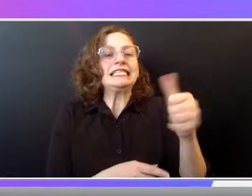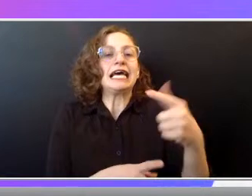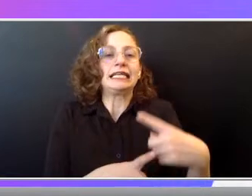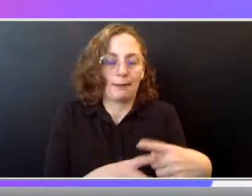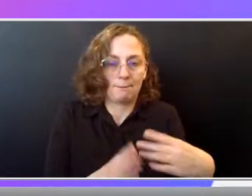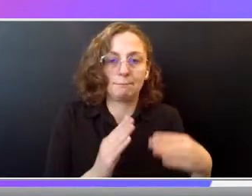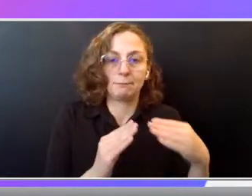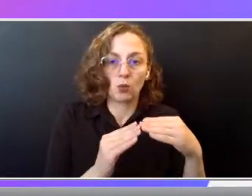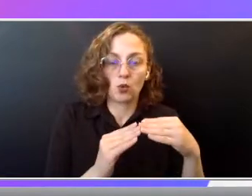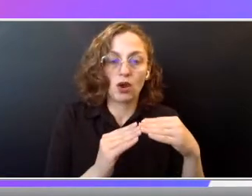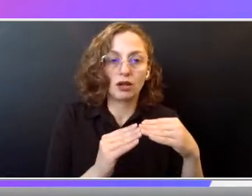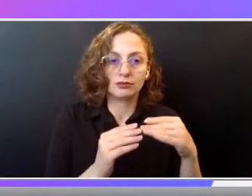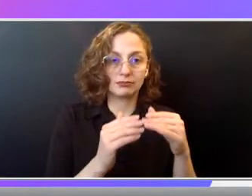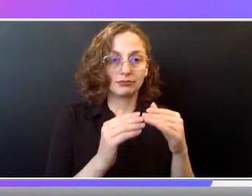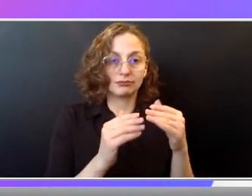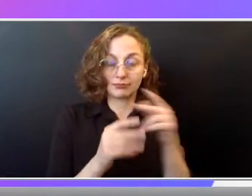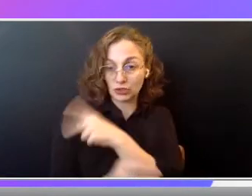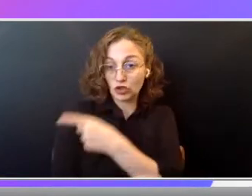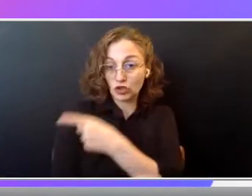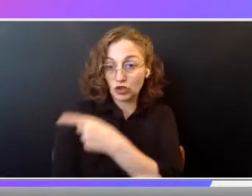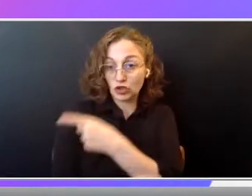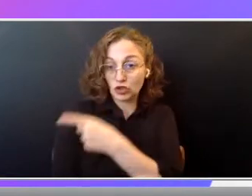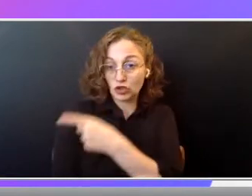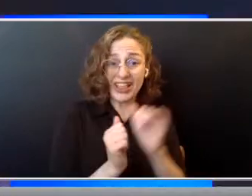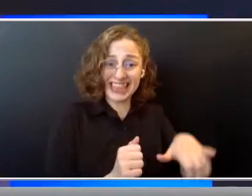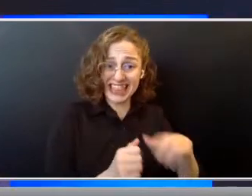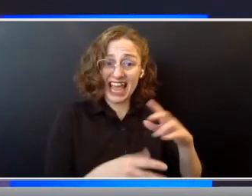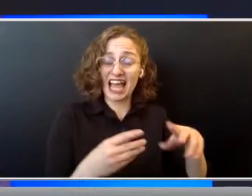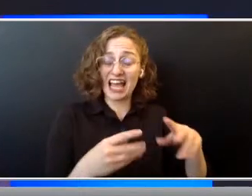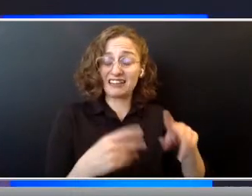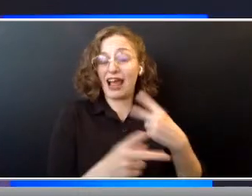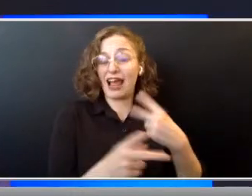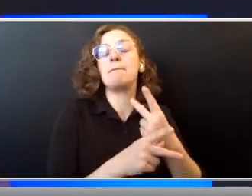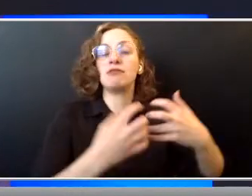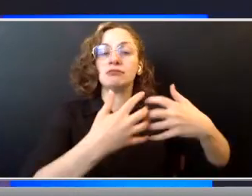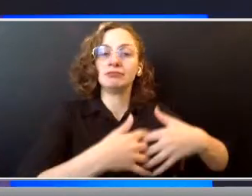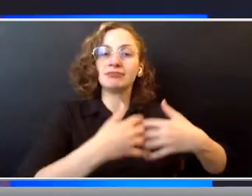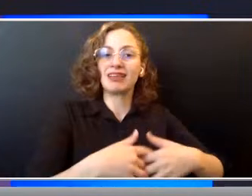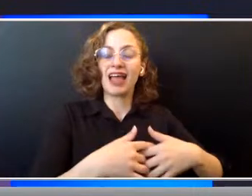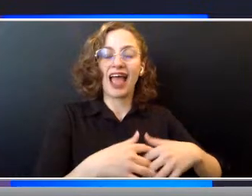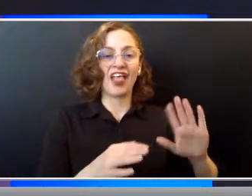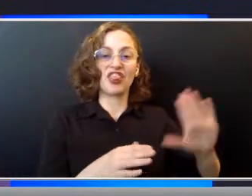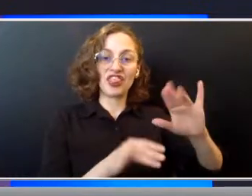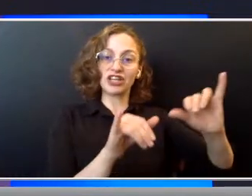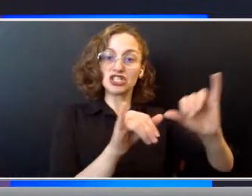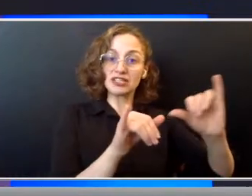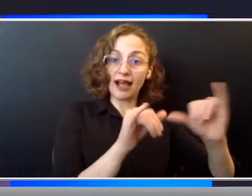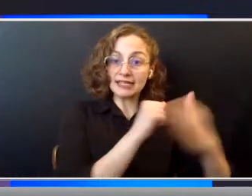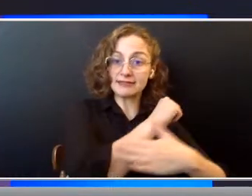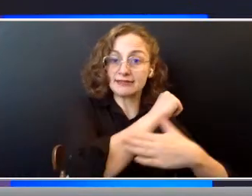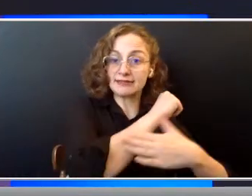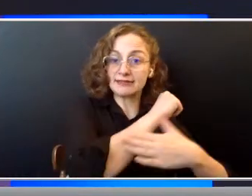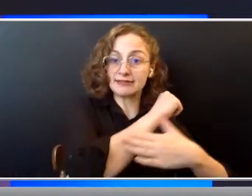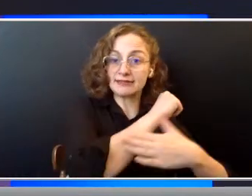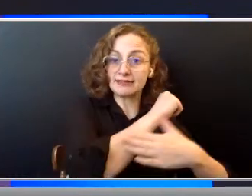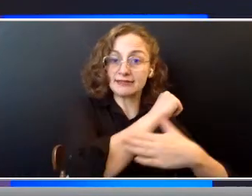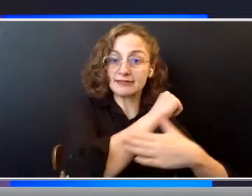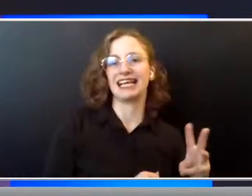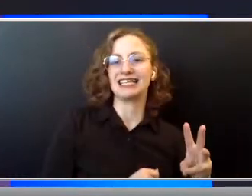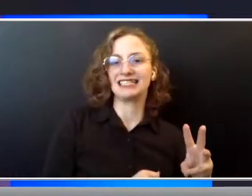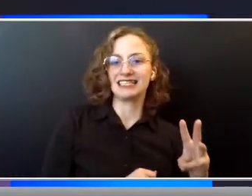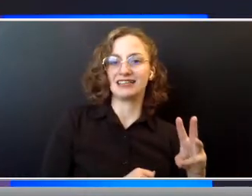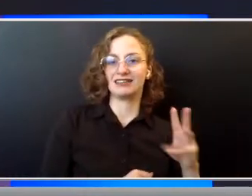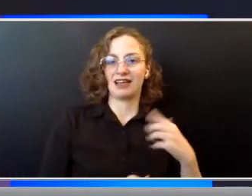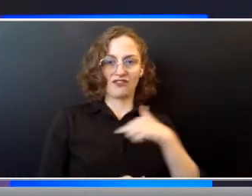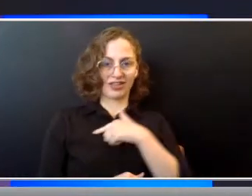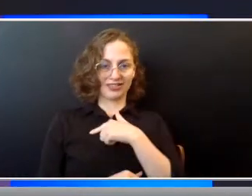others, and they're 1/6 our size. So we're way behind in the sense of having this availability for patients like